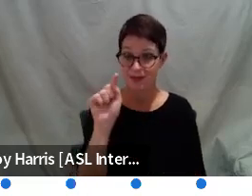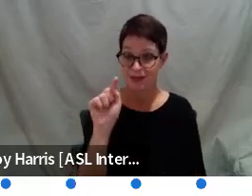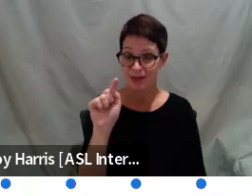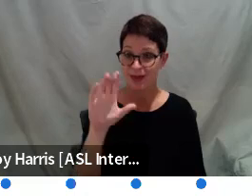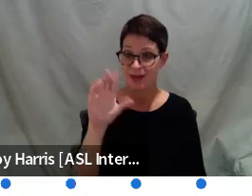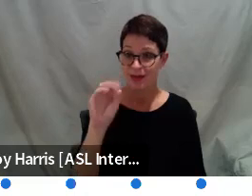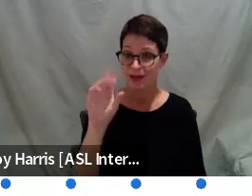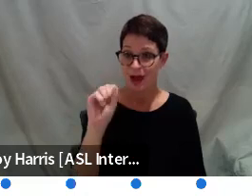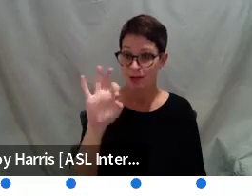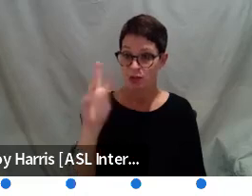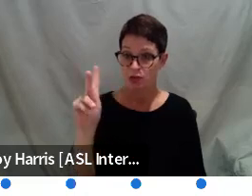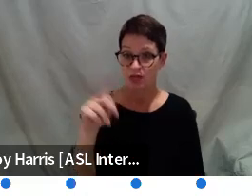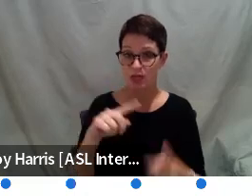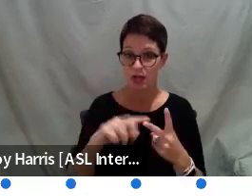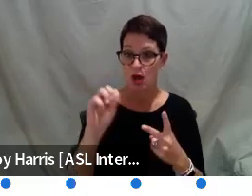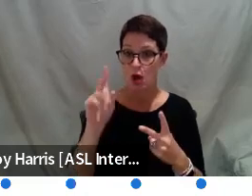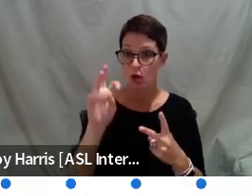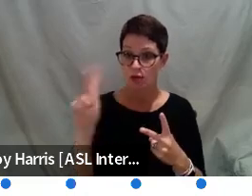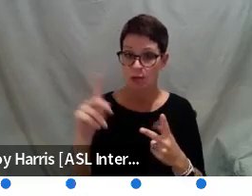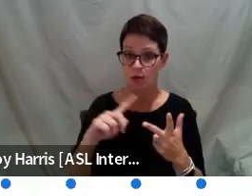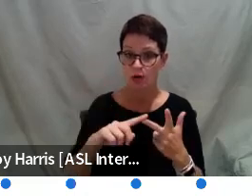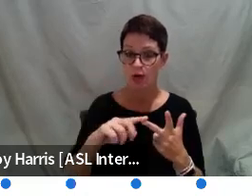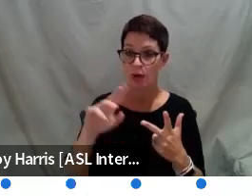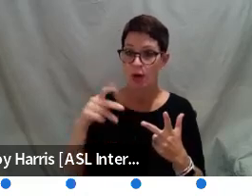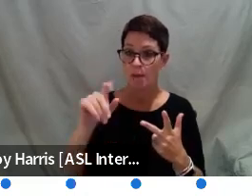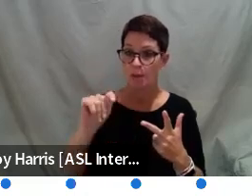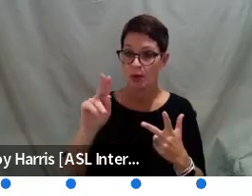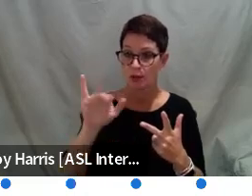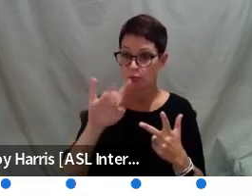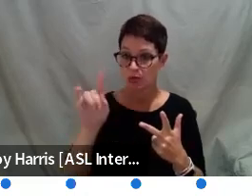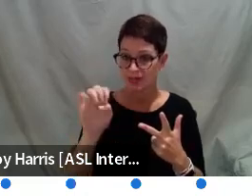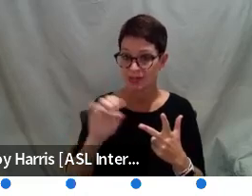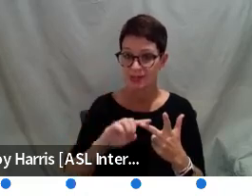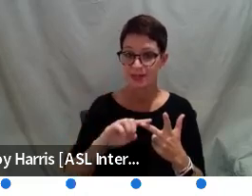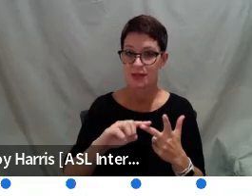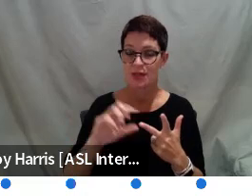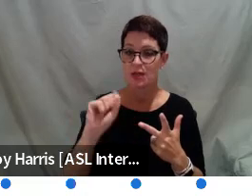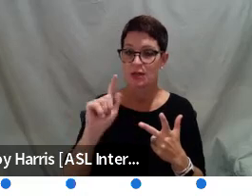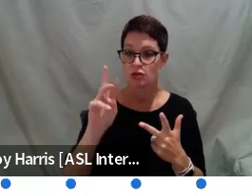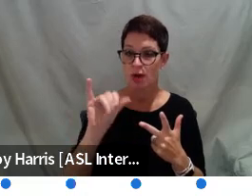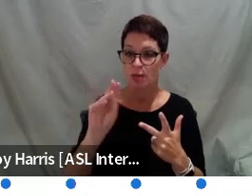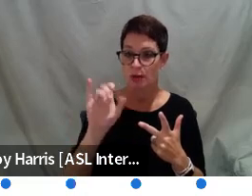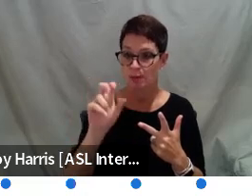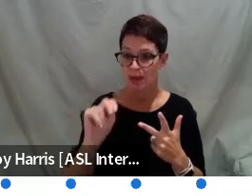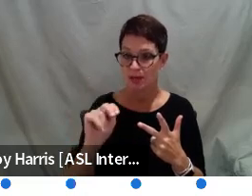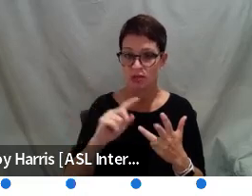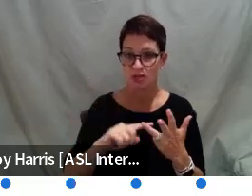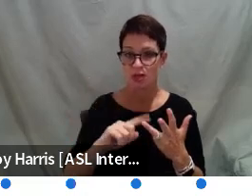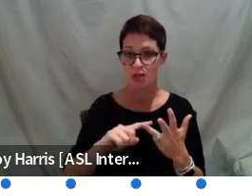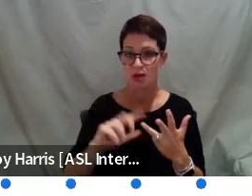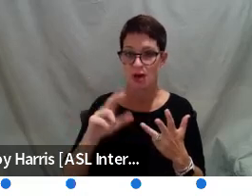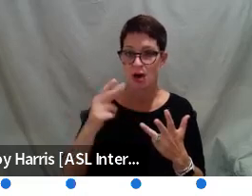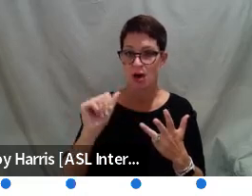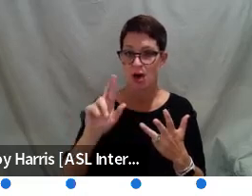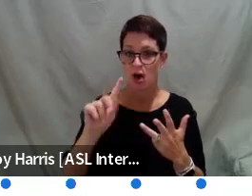Cobbs Creek, Overbrook, Point Breeze, Strawberry Mansion, and